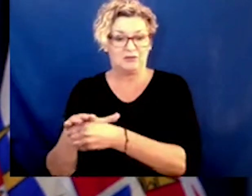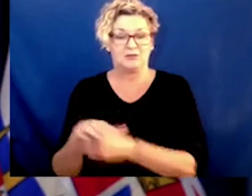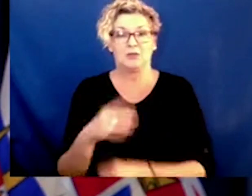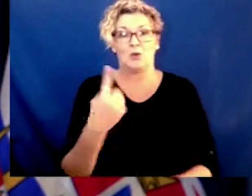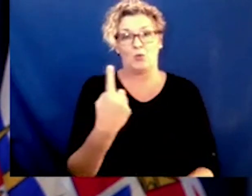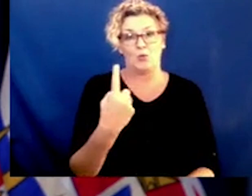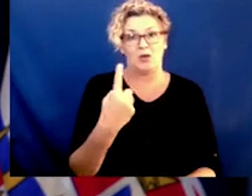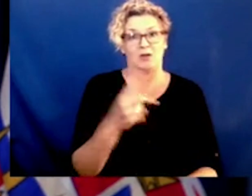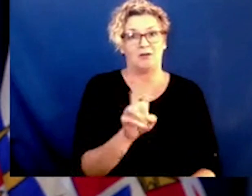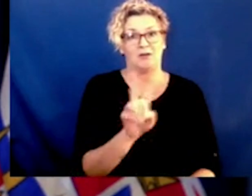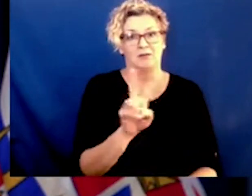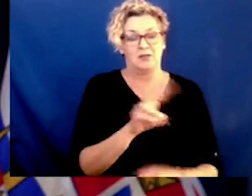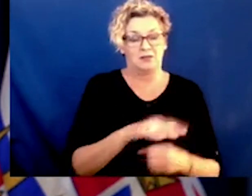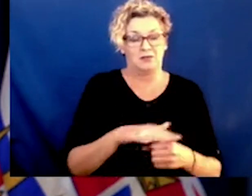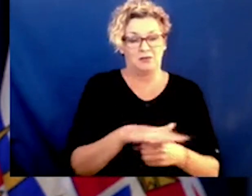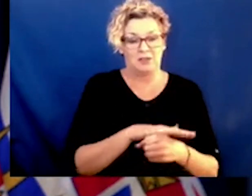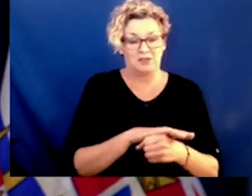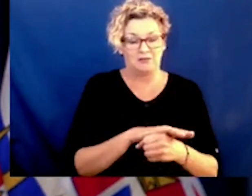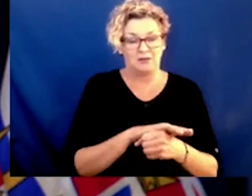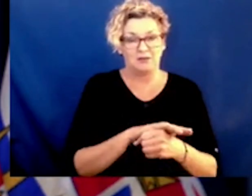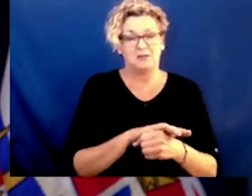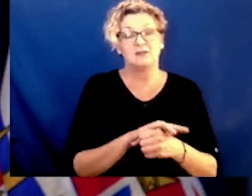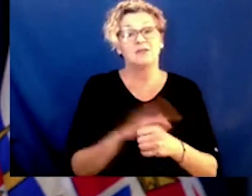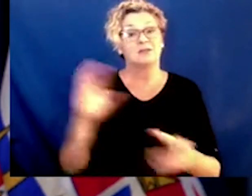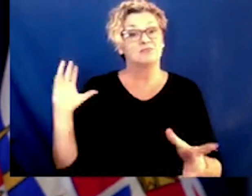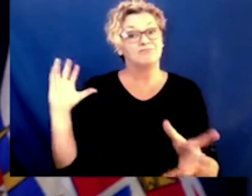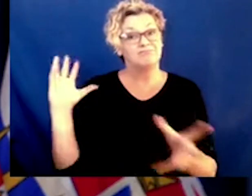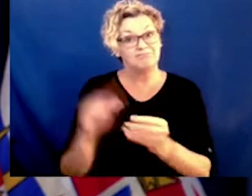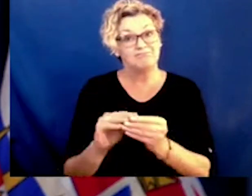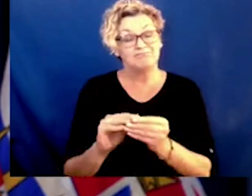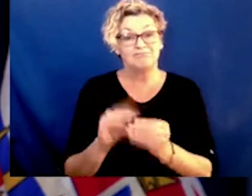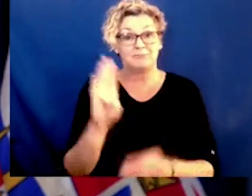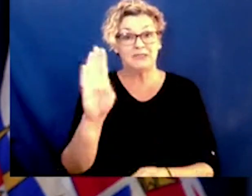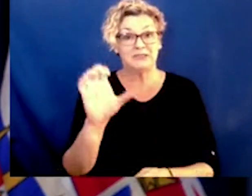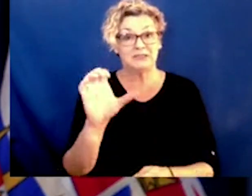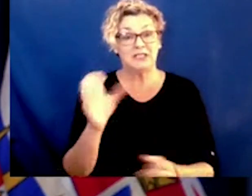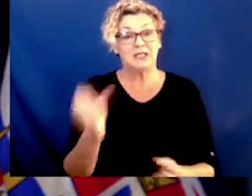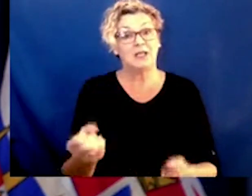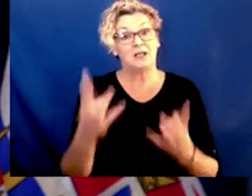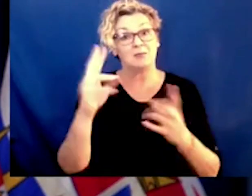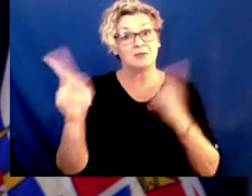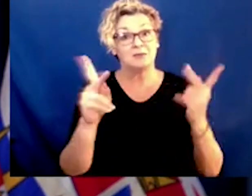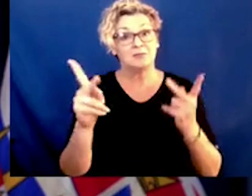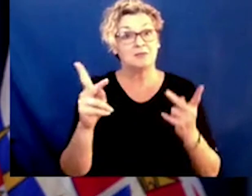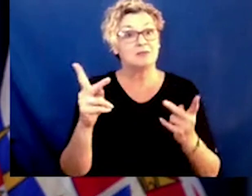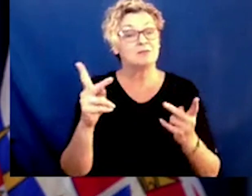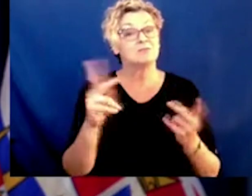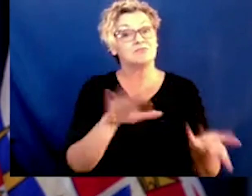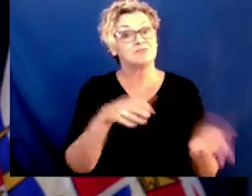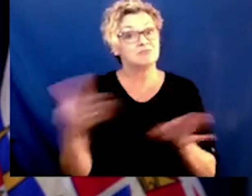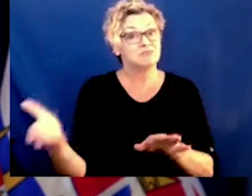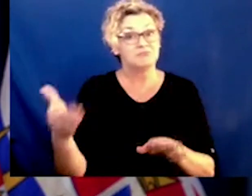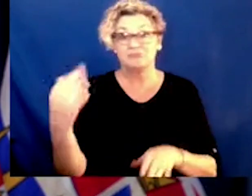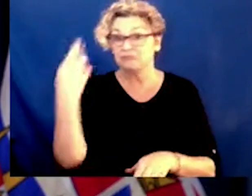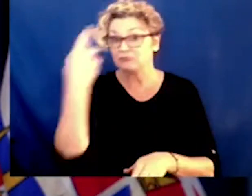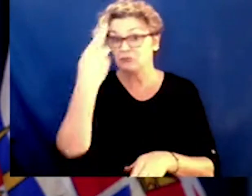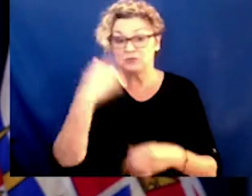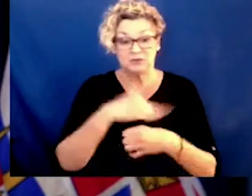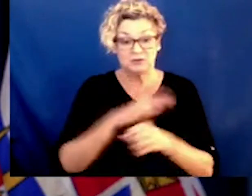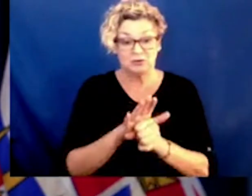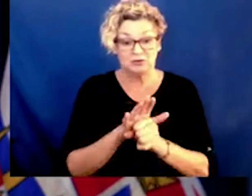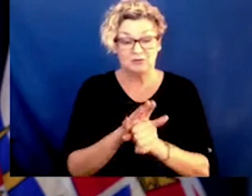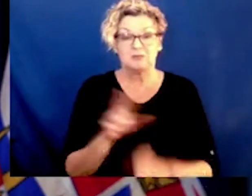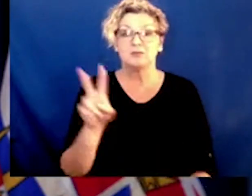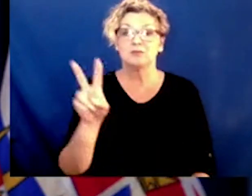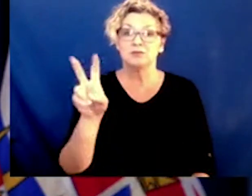to 242 people. These are 3 people in the Fraser Health Region and 1 person in Vancouver Coastal.